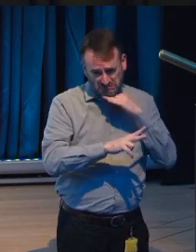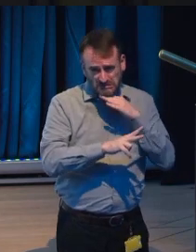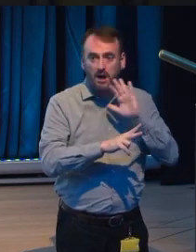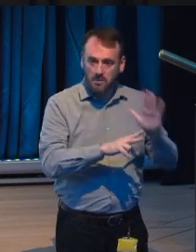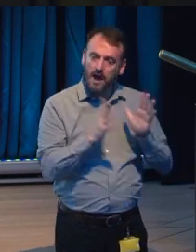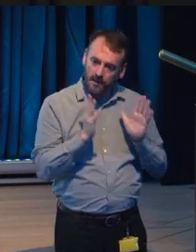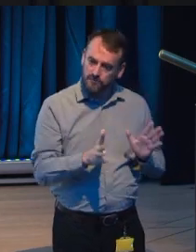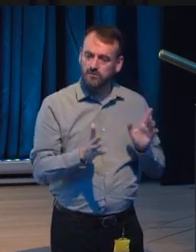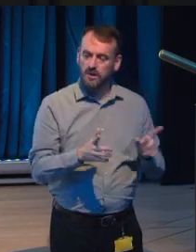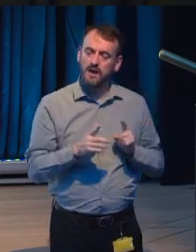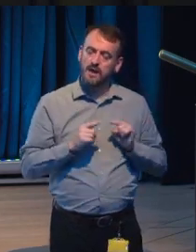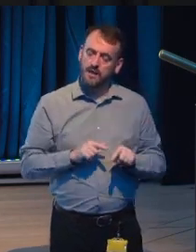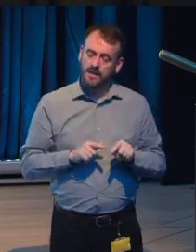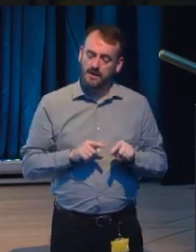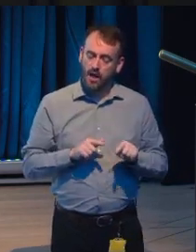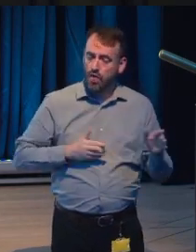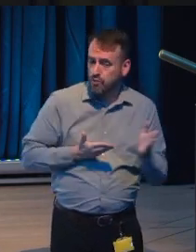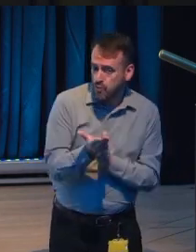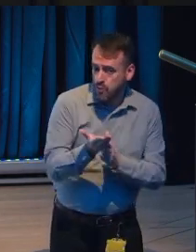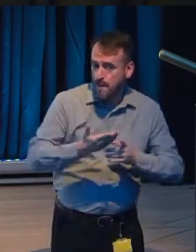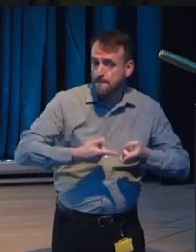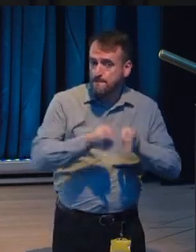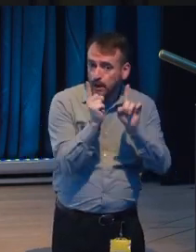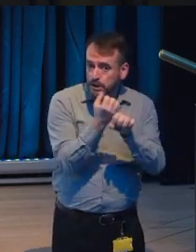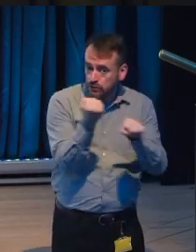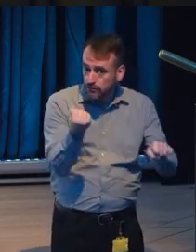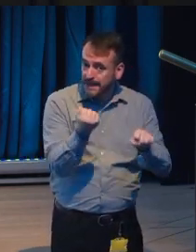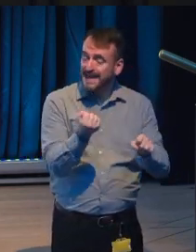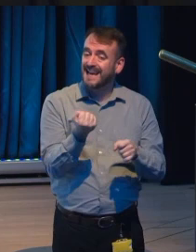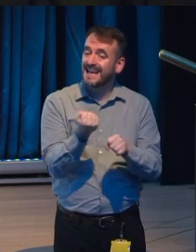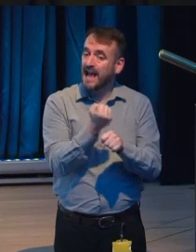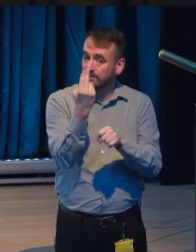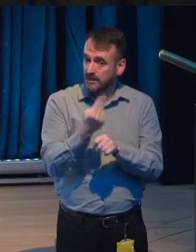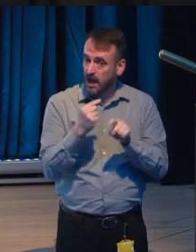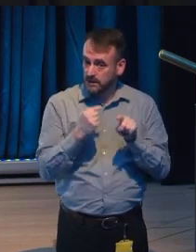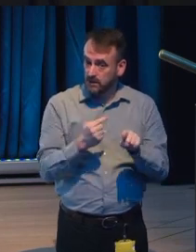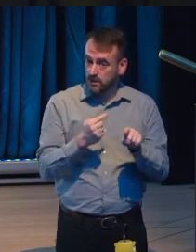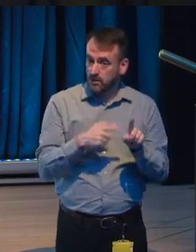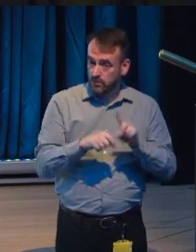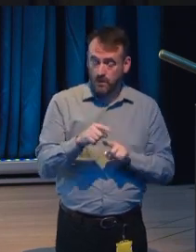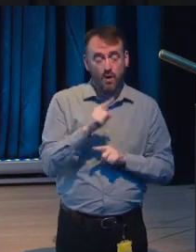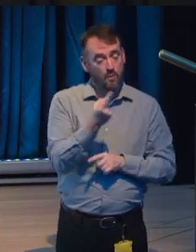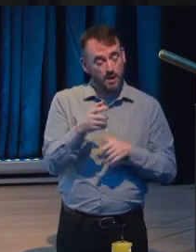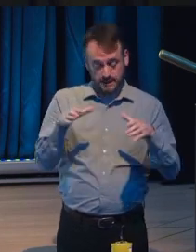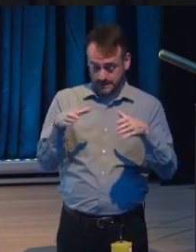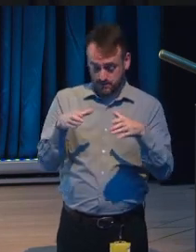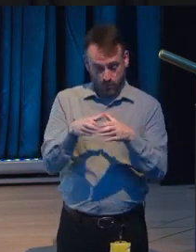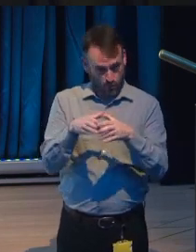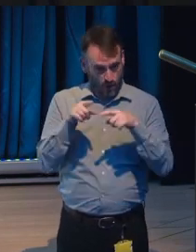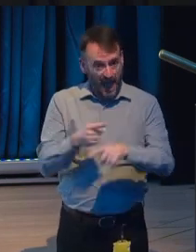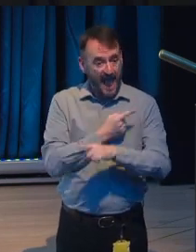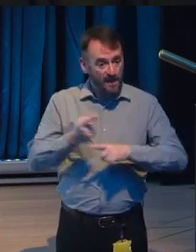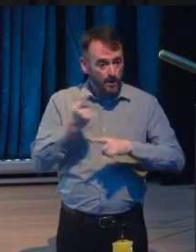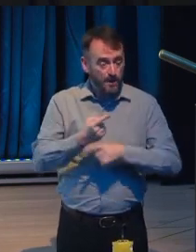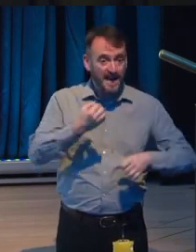definitely got better at while doing my master's in game design. So one module of the course involved making a game prototype every single week, and then having someone